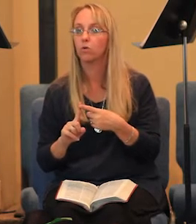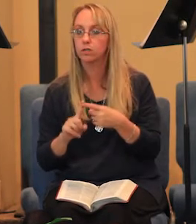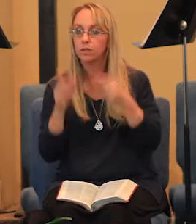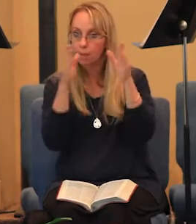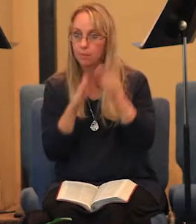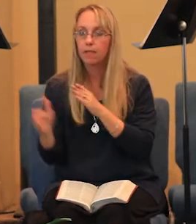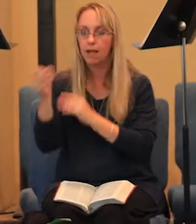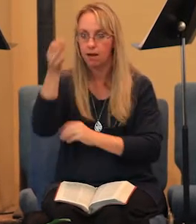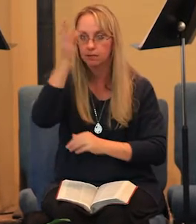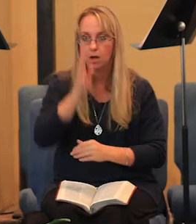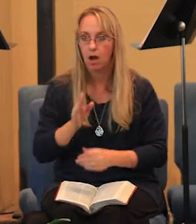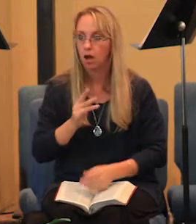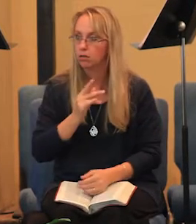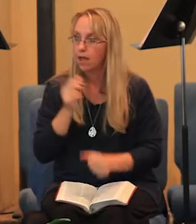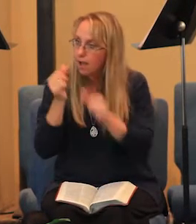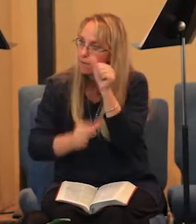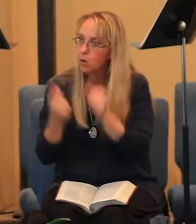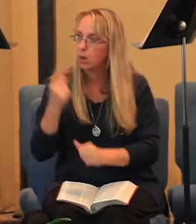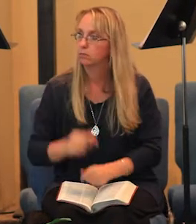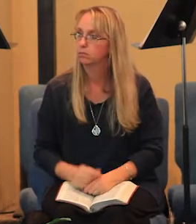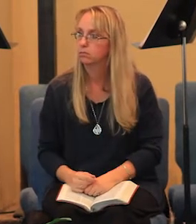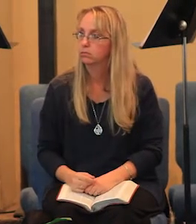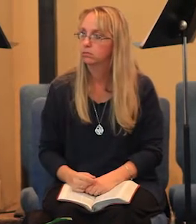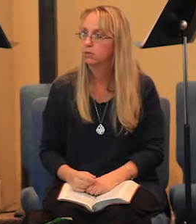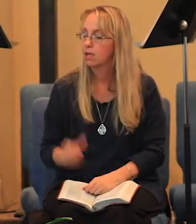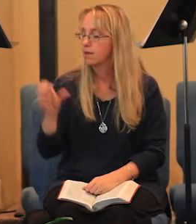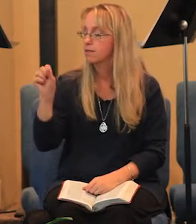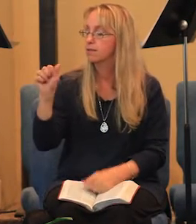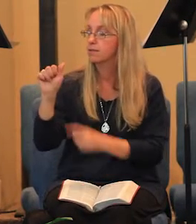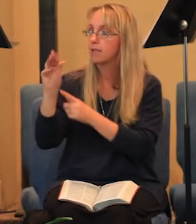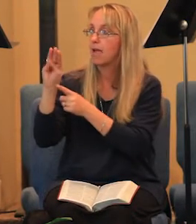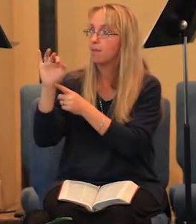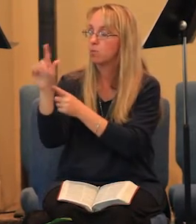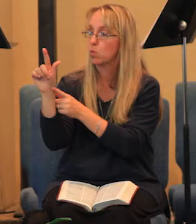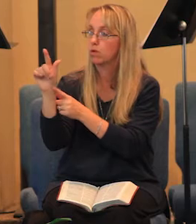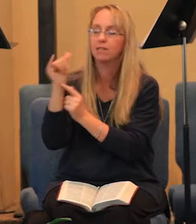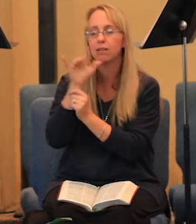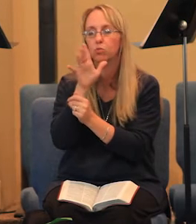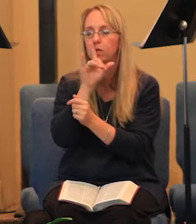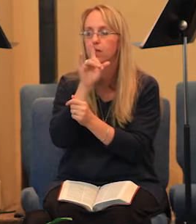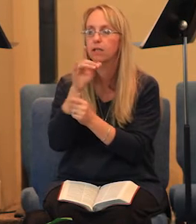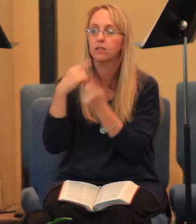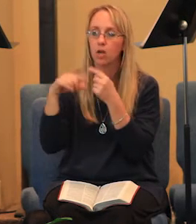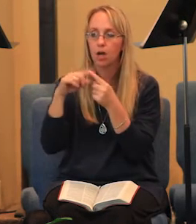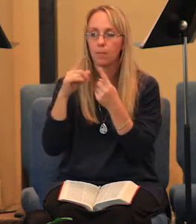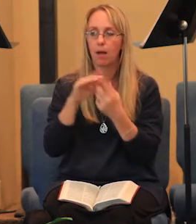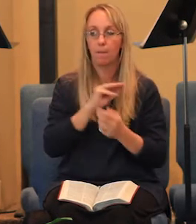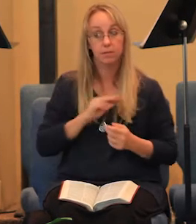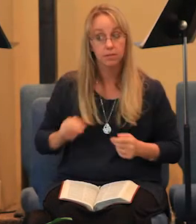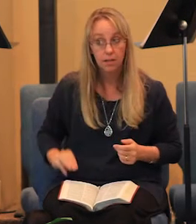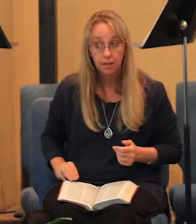the plan of God. Samuel, now one thing about Samuel, didn't really talk about the Messiah.